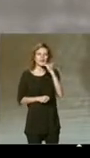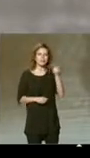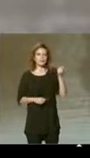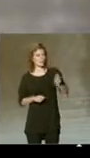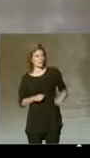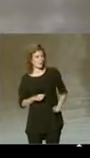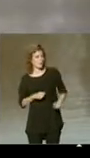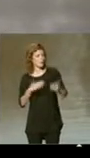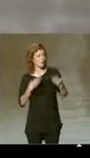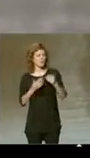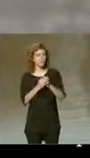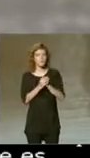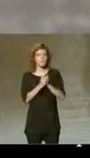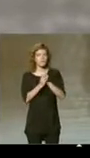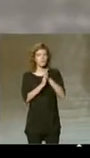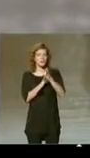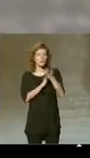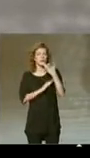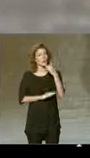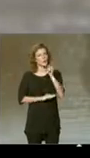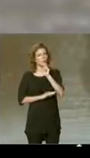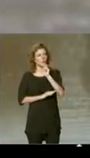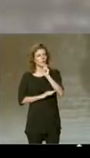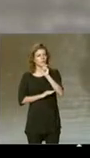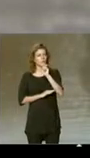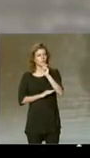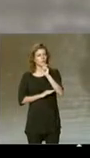requires a professional role.